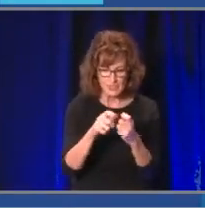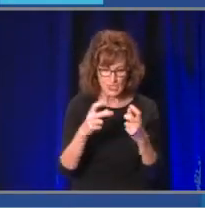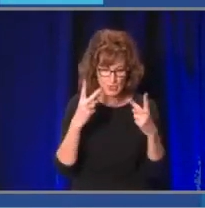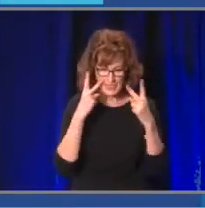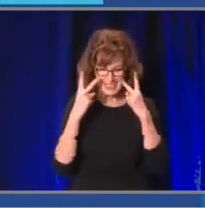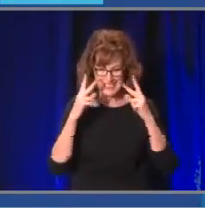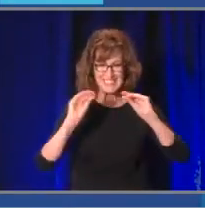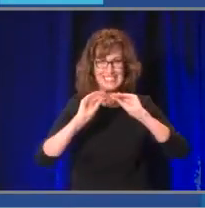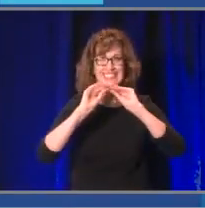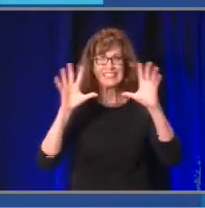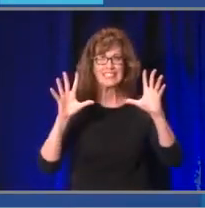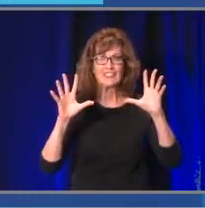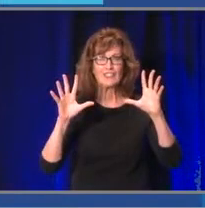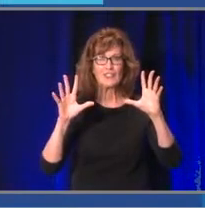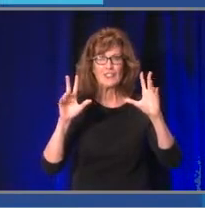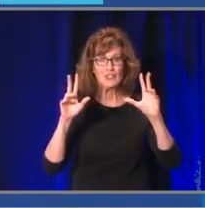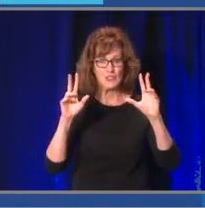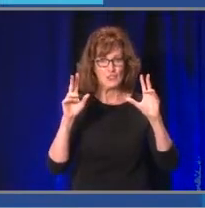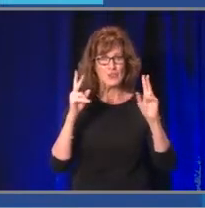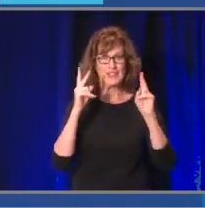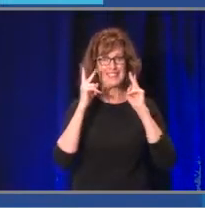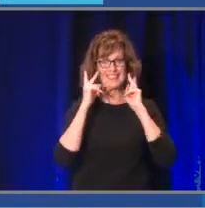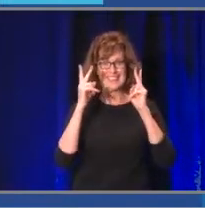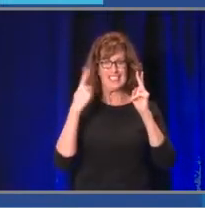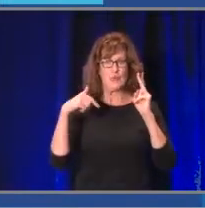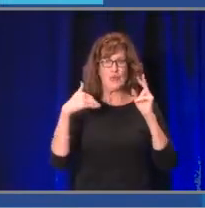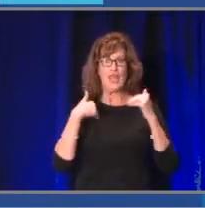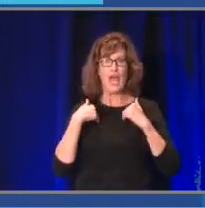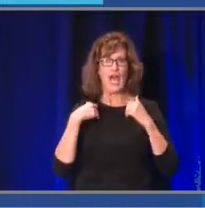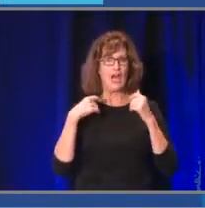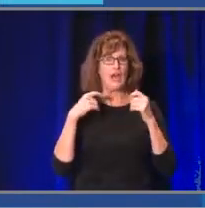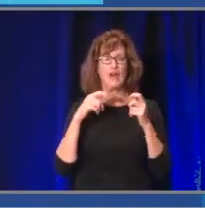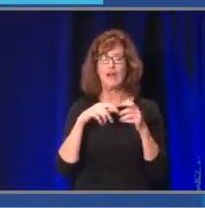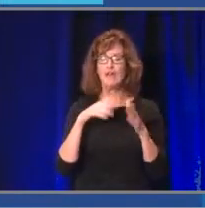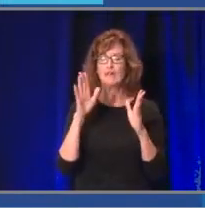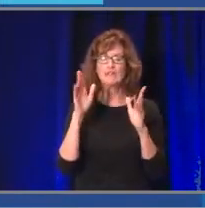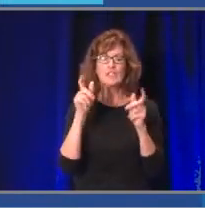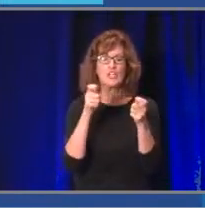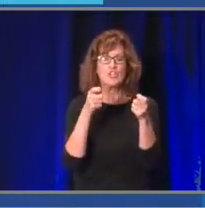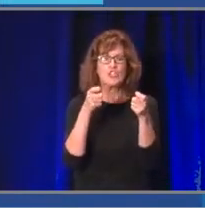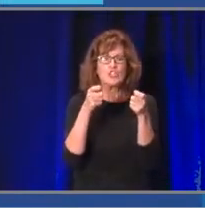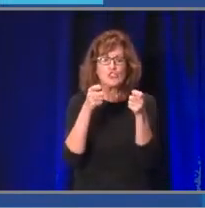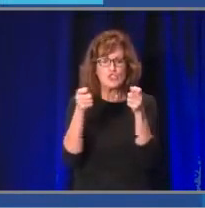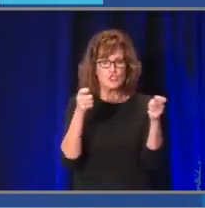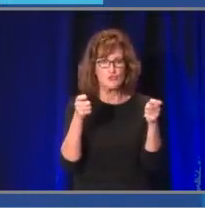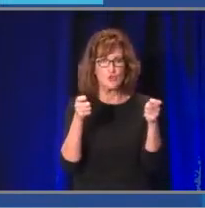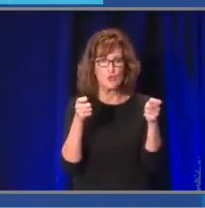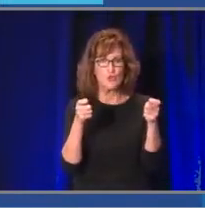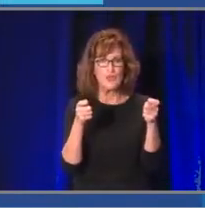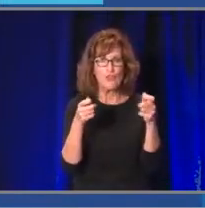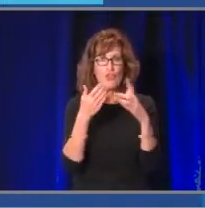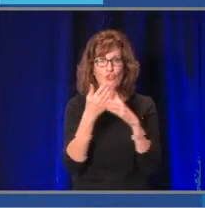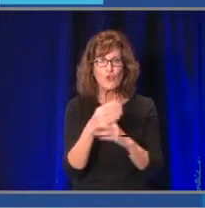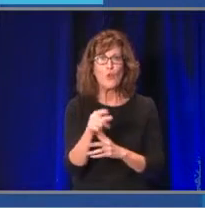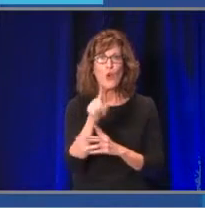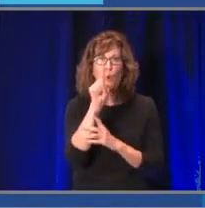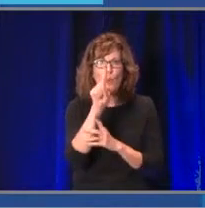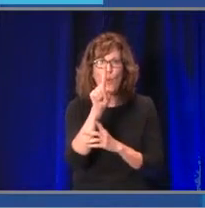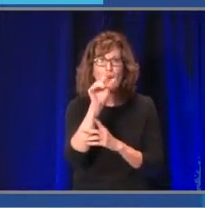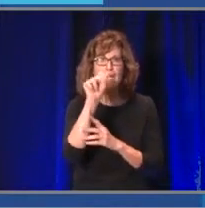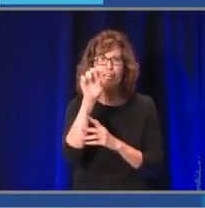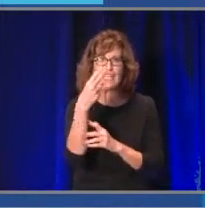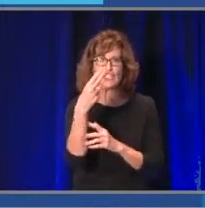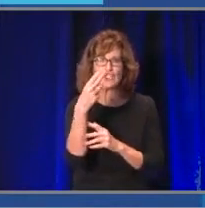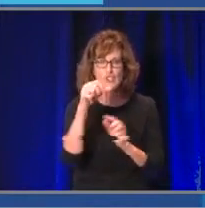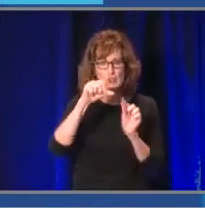control that we have with this technology, which again is just 1-inch incision. So let me share with you